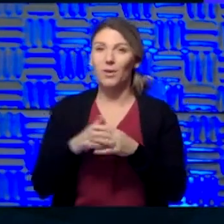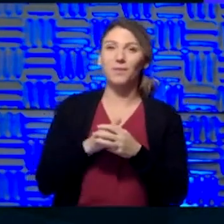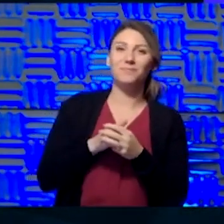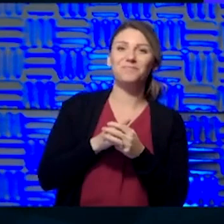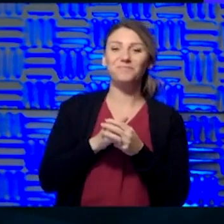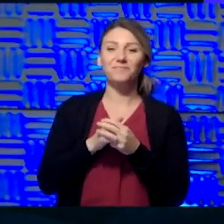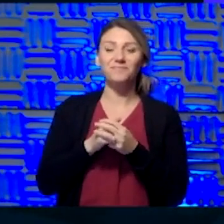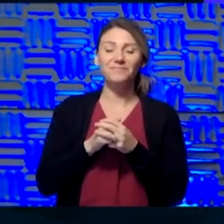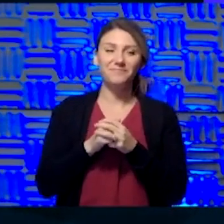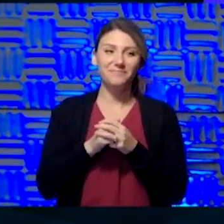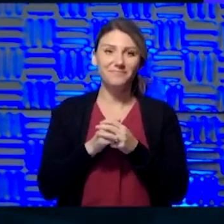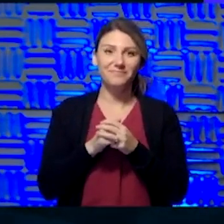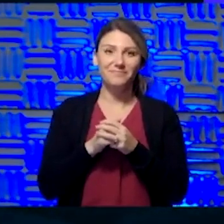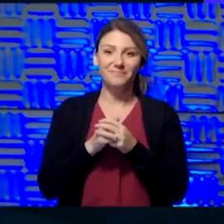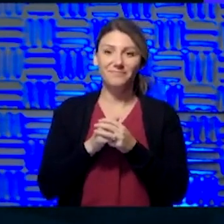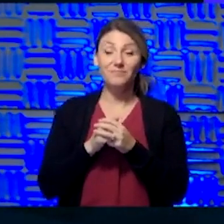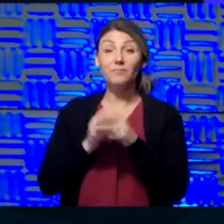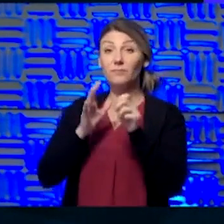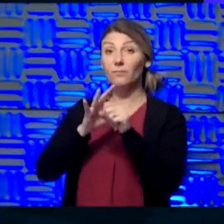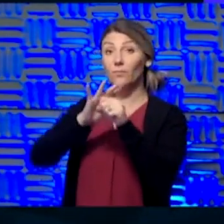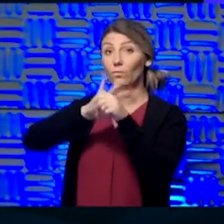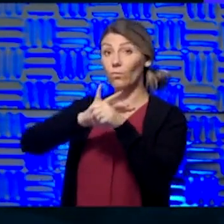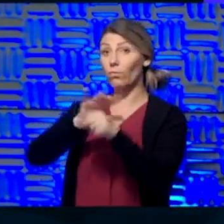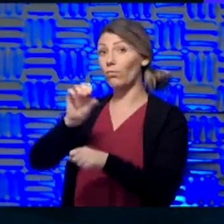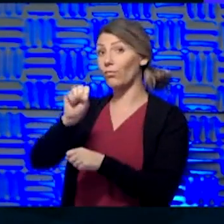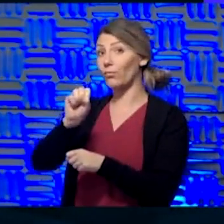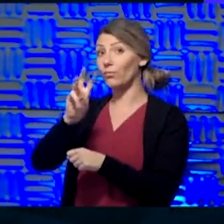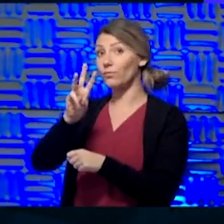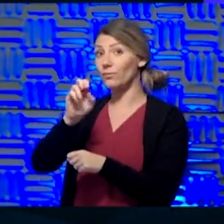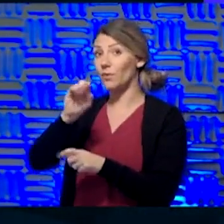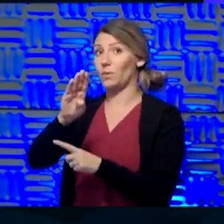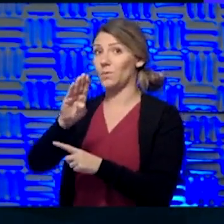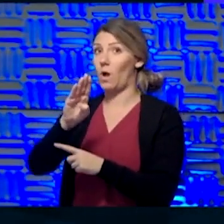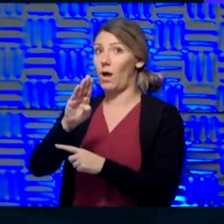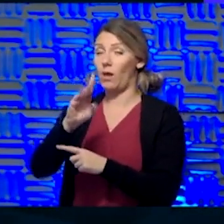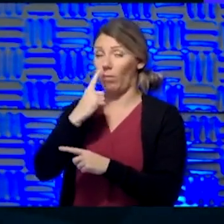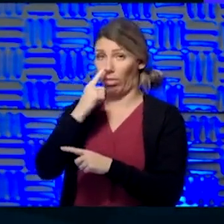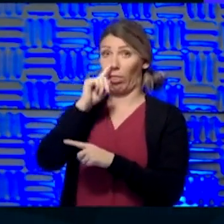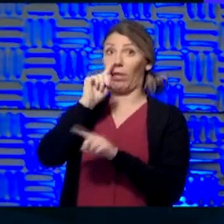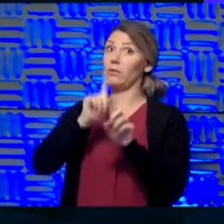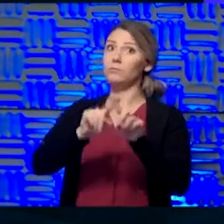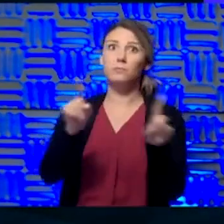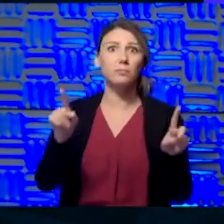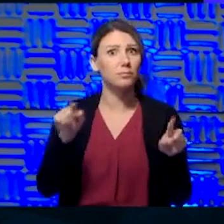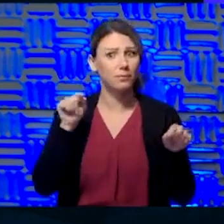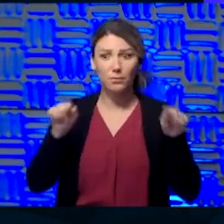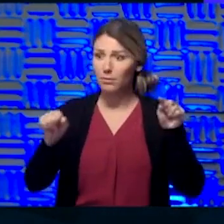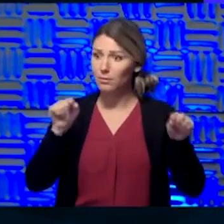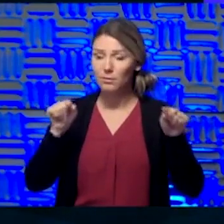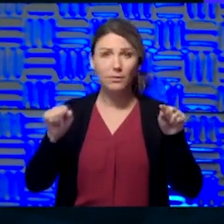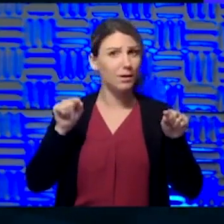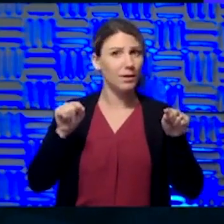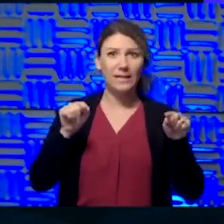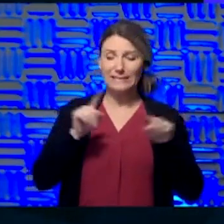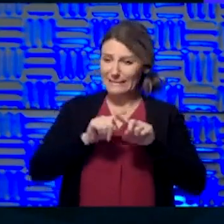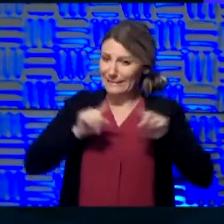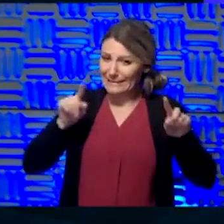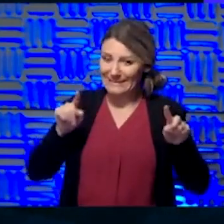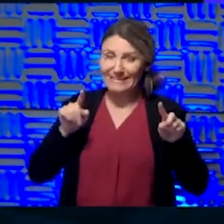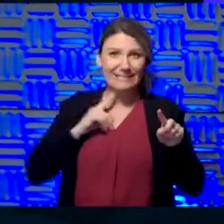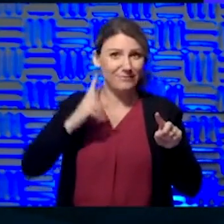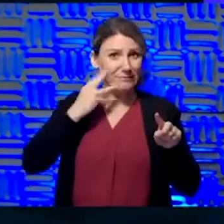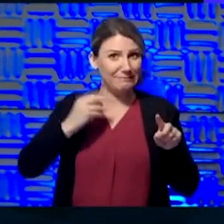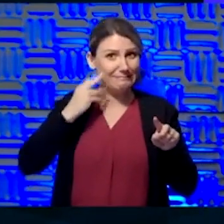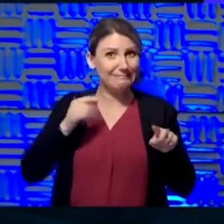something. But that COVID swab is a different beast. It's a different beast altogether. Yeah. But